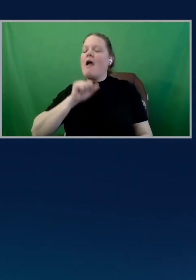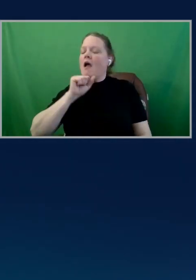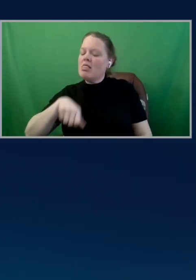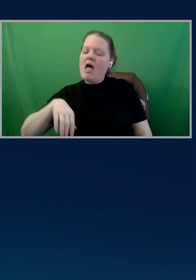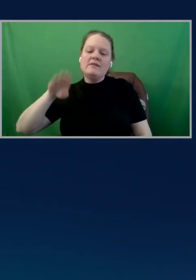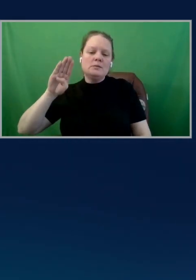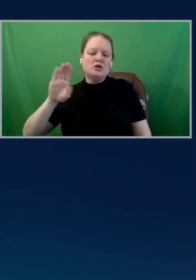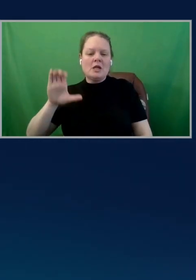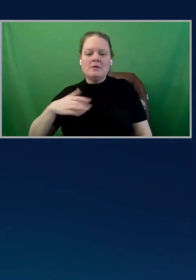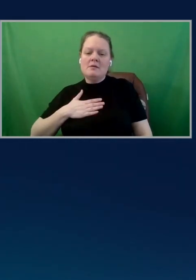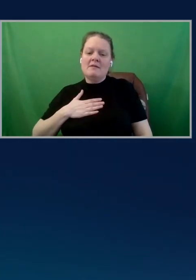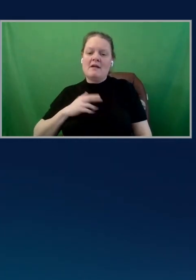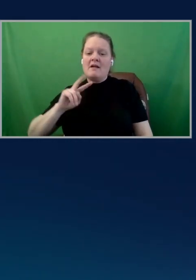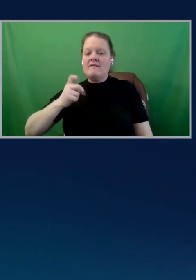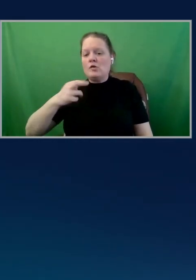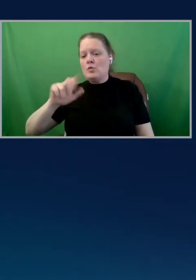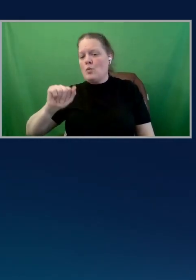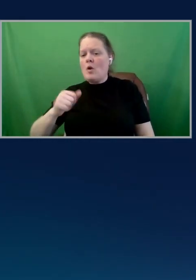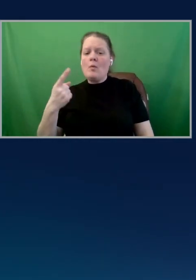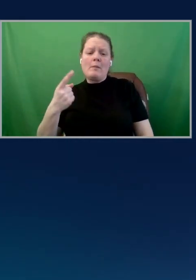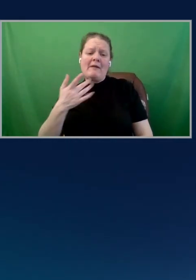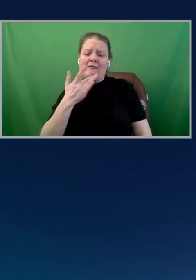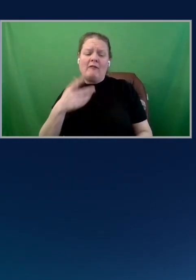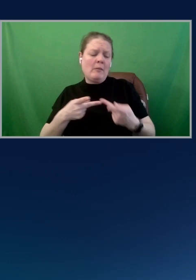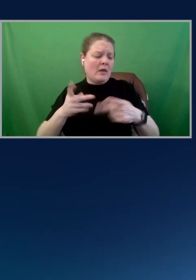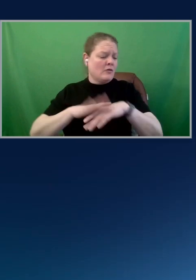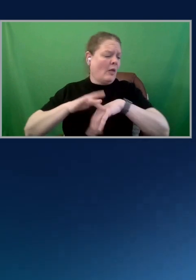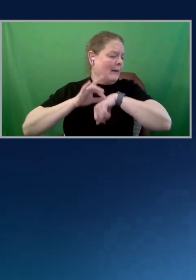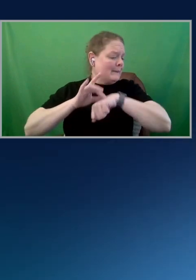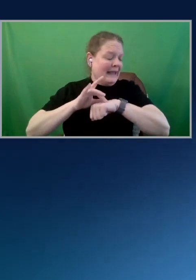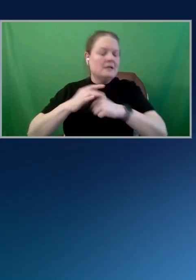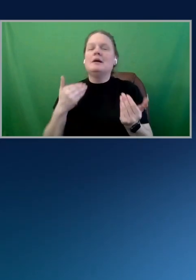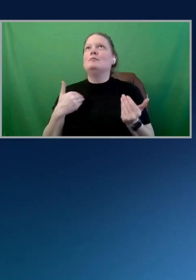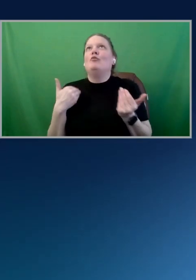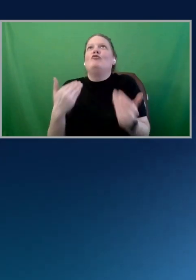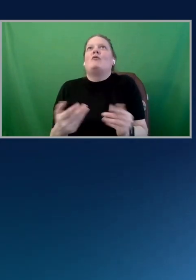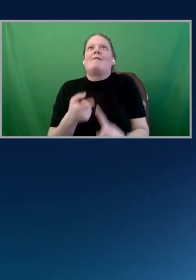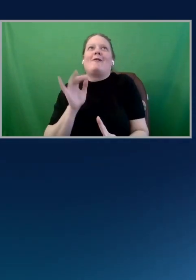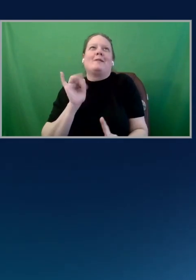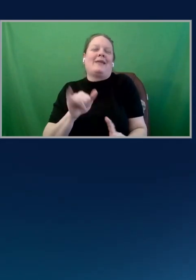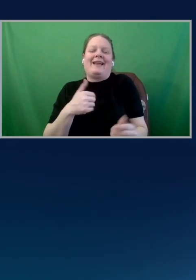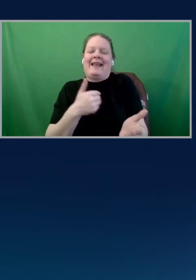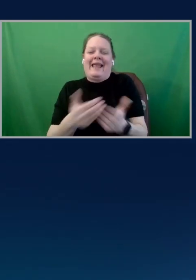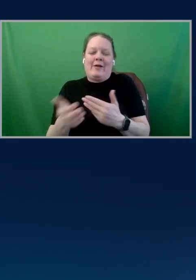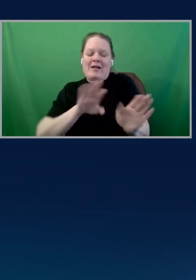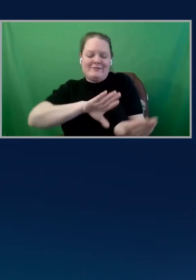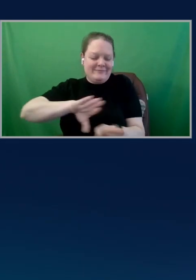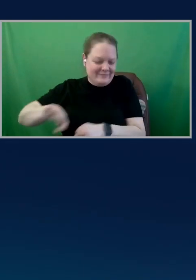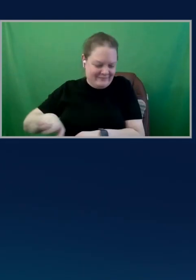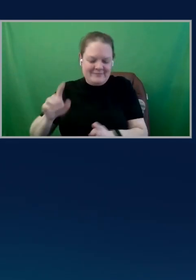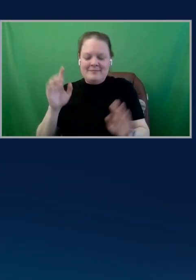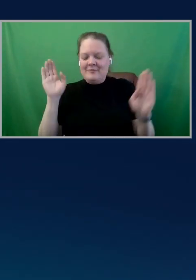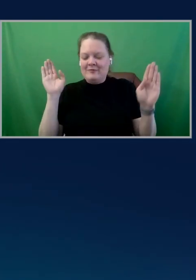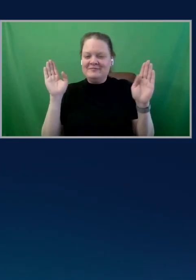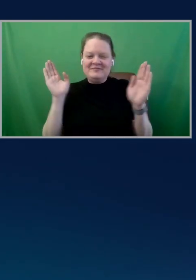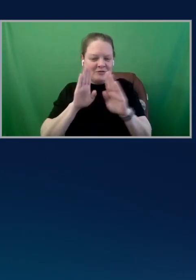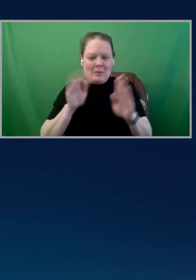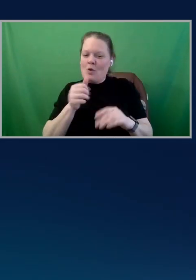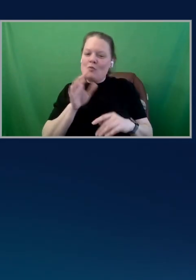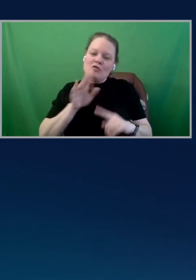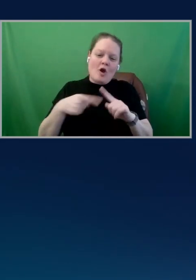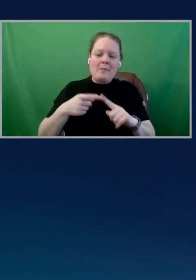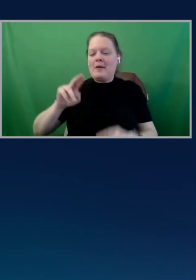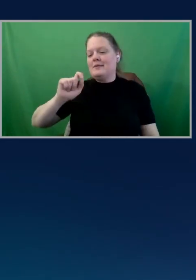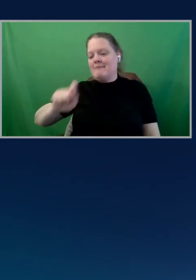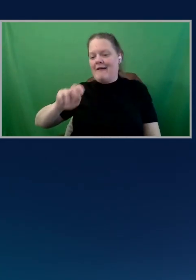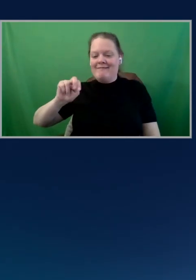favorite places on the planet. Anyways, moving on from that as well, before I get us in trouble, because we don't talk about .NET,